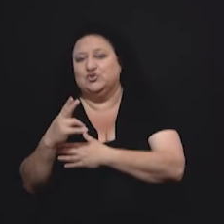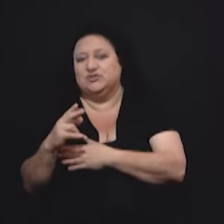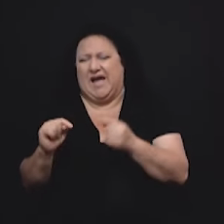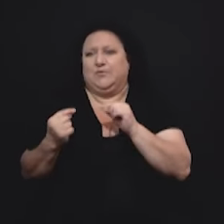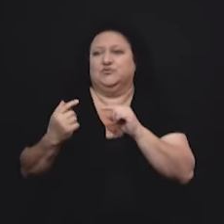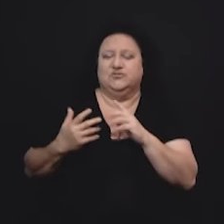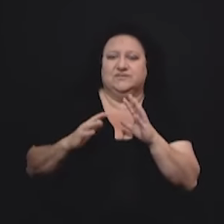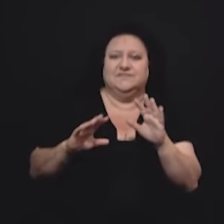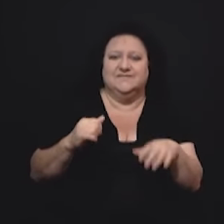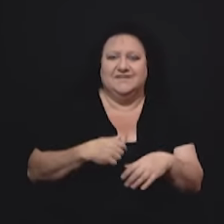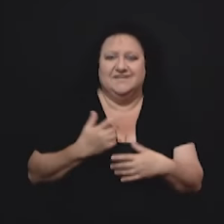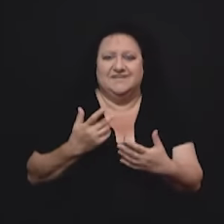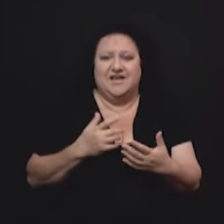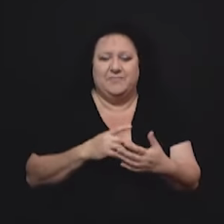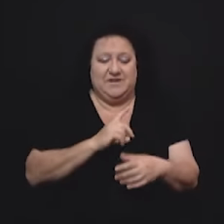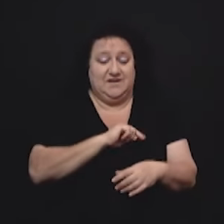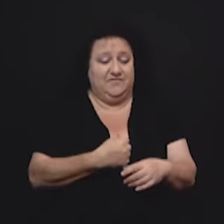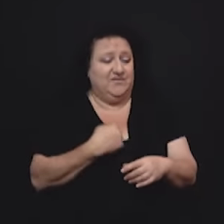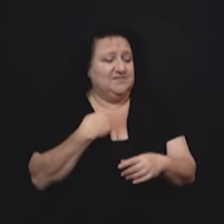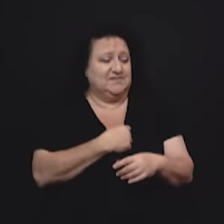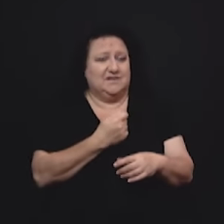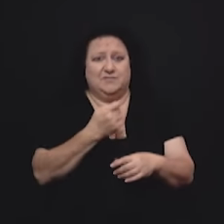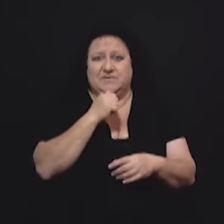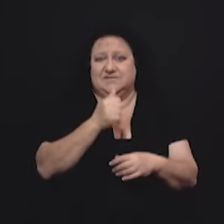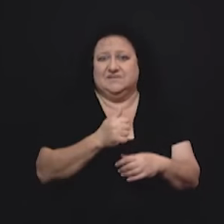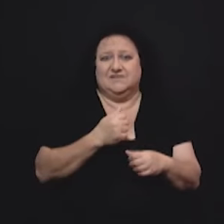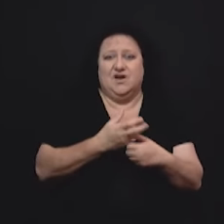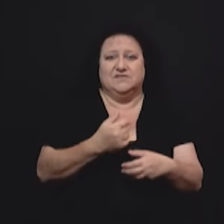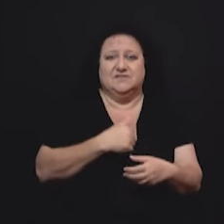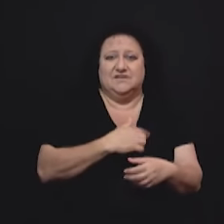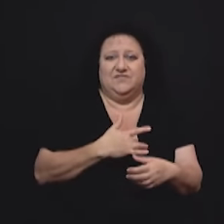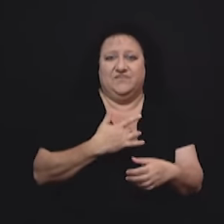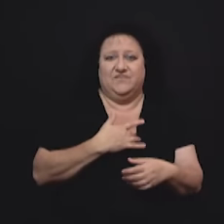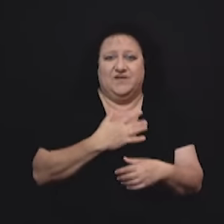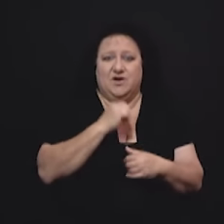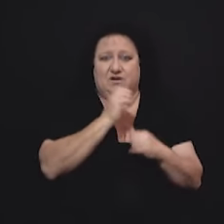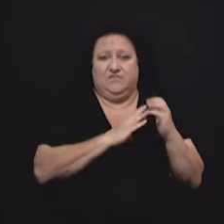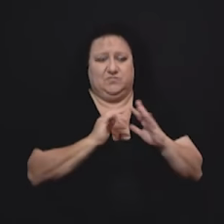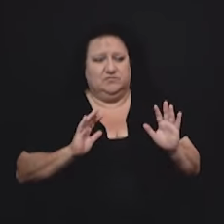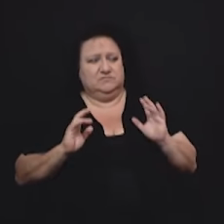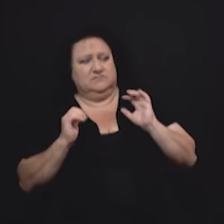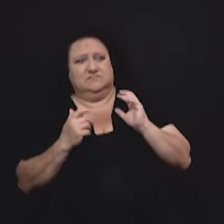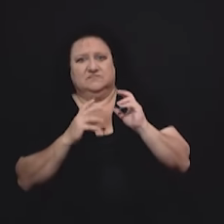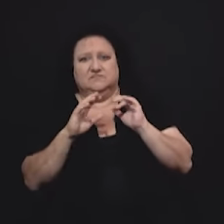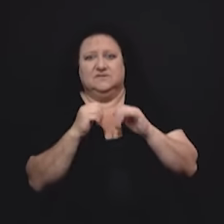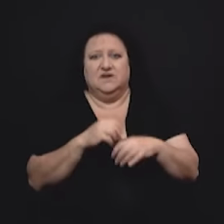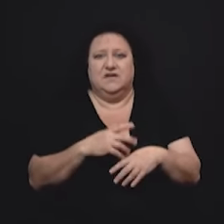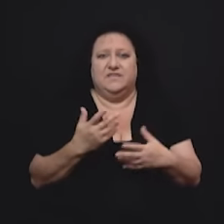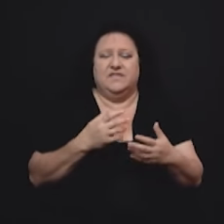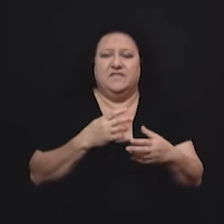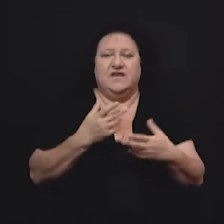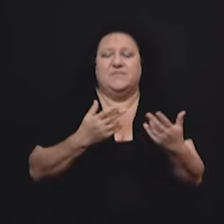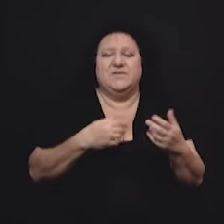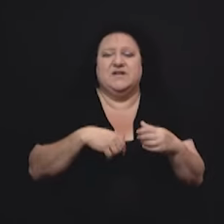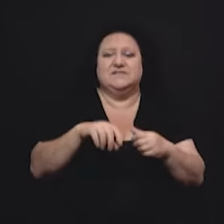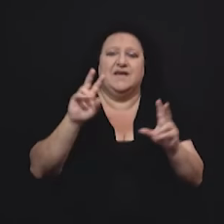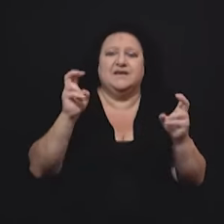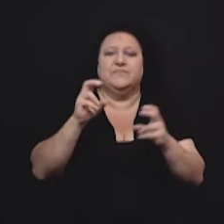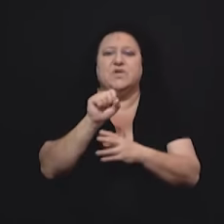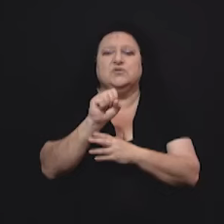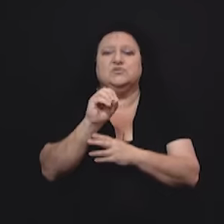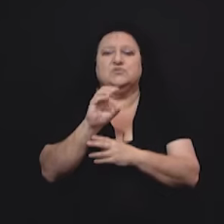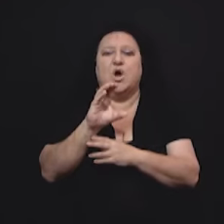put this in a box because it makes them uncomfortable. And so what do they call this? Socialism, right? So they don't have to do this. This is socialism. We don't have to do